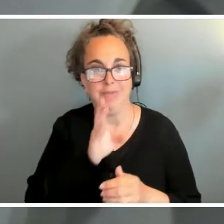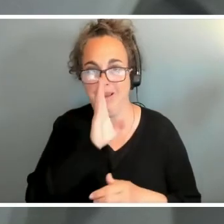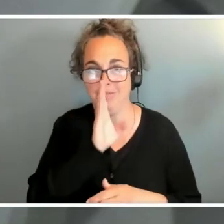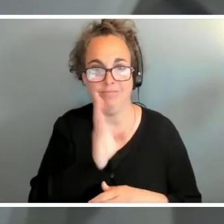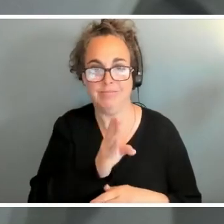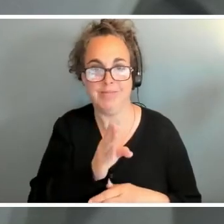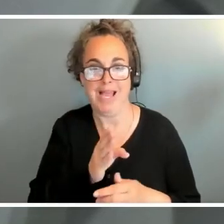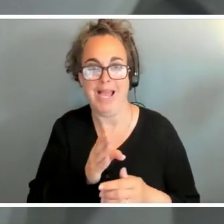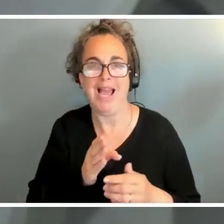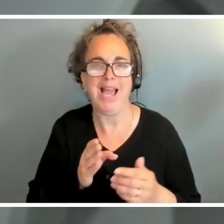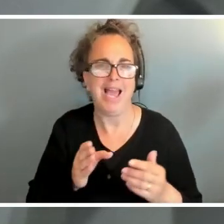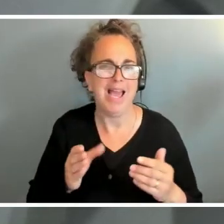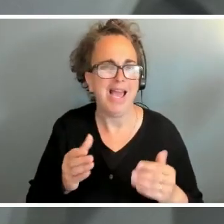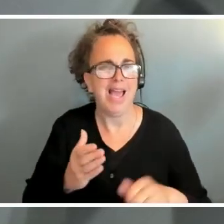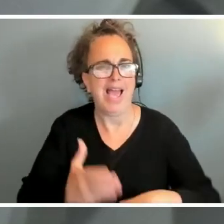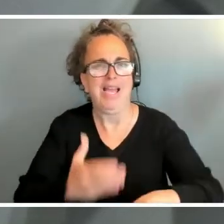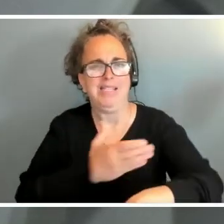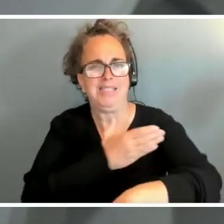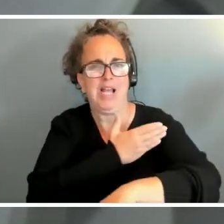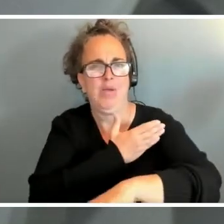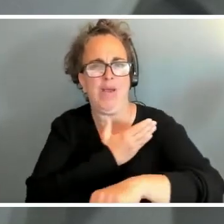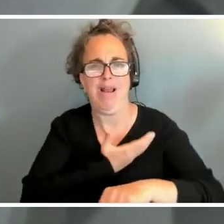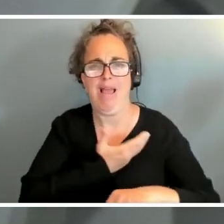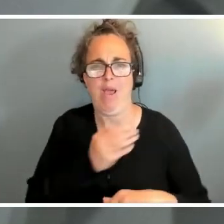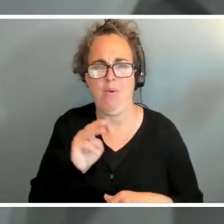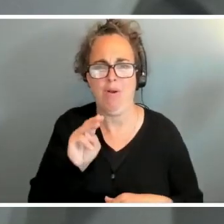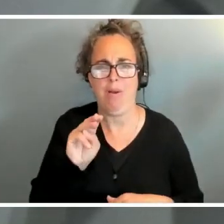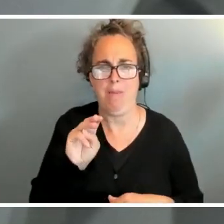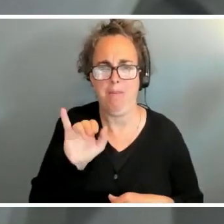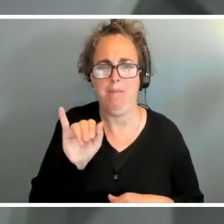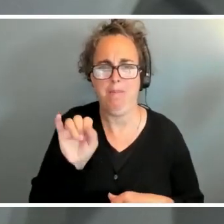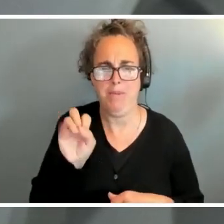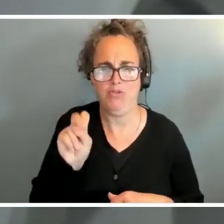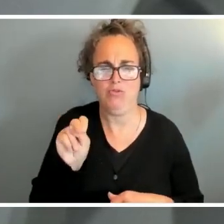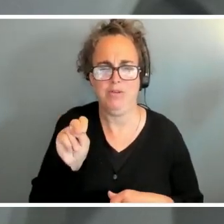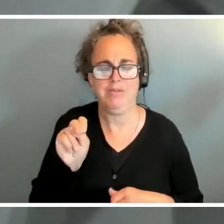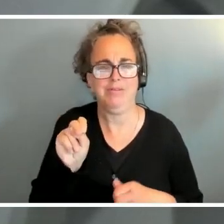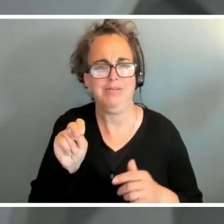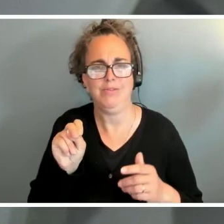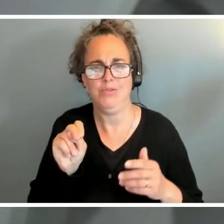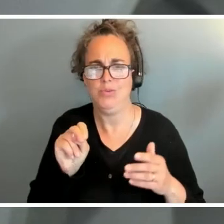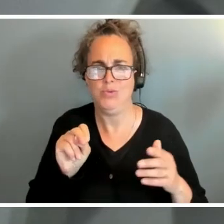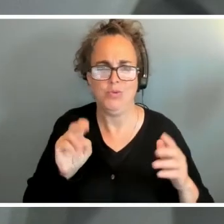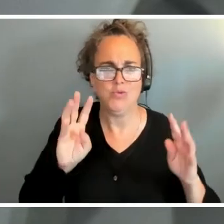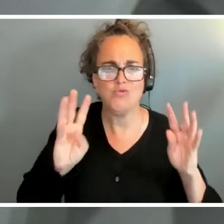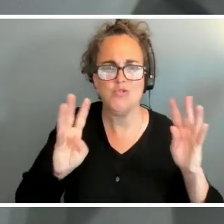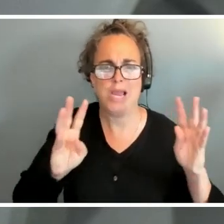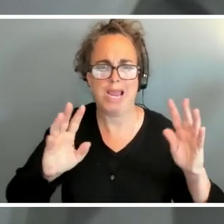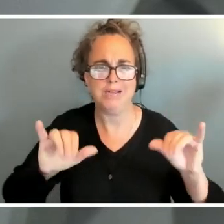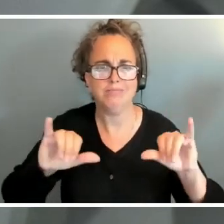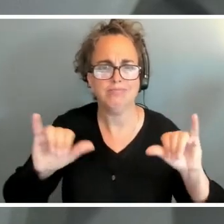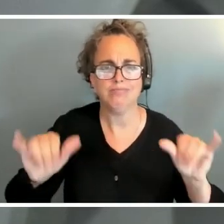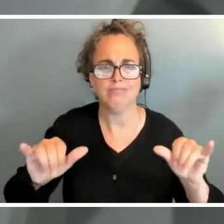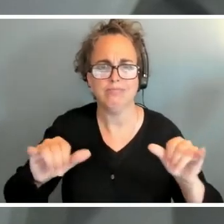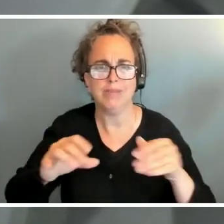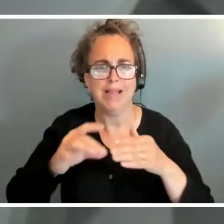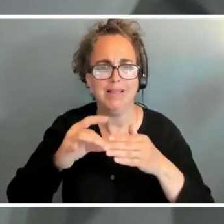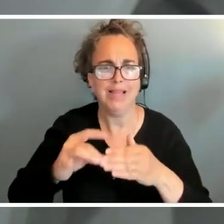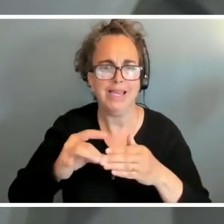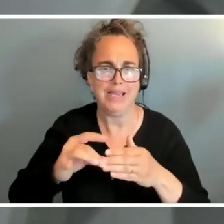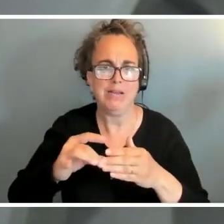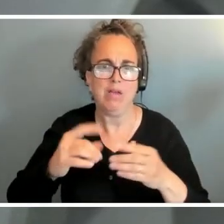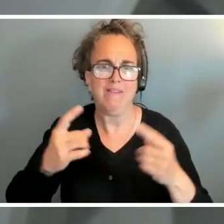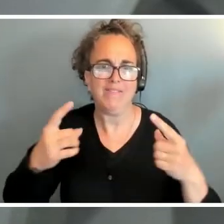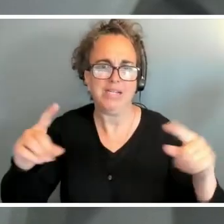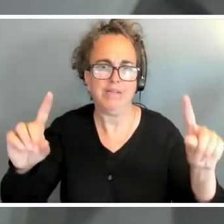accelerate the mission of advancing and creating and leading health equity in this country.